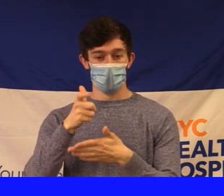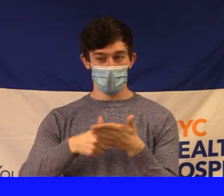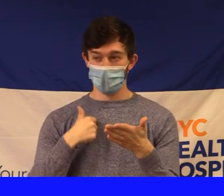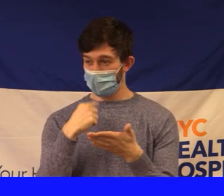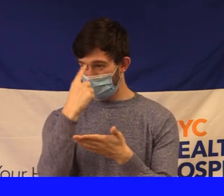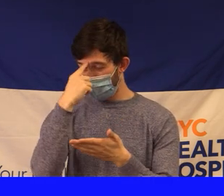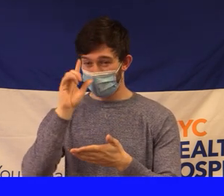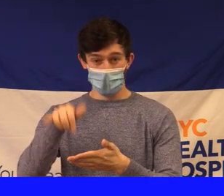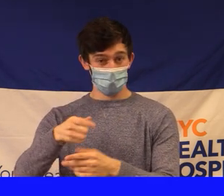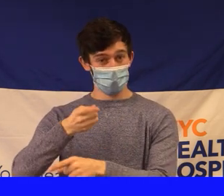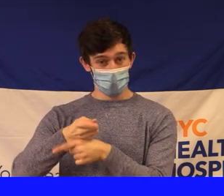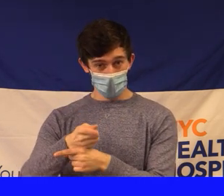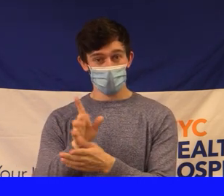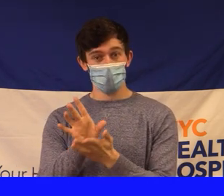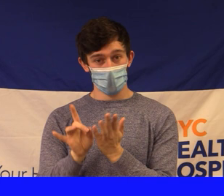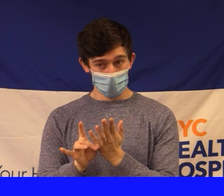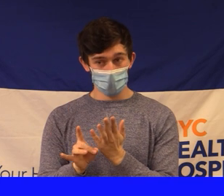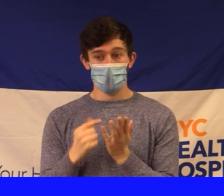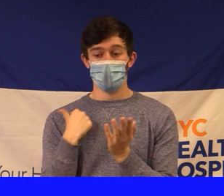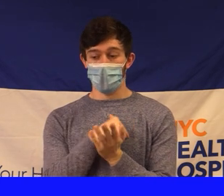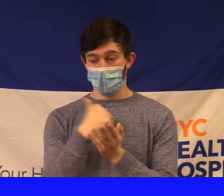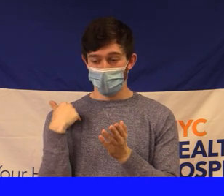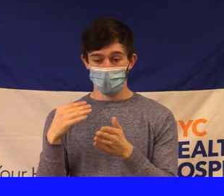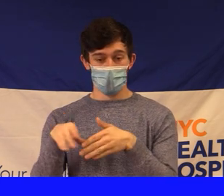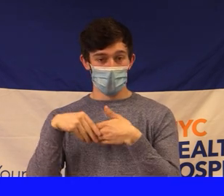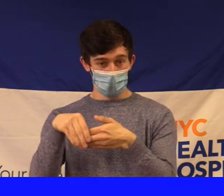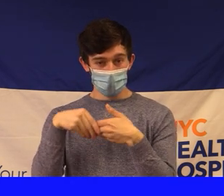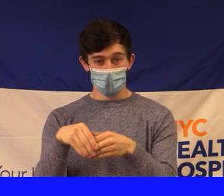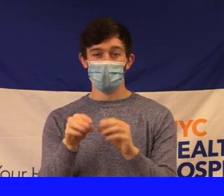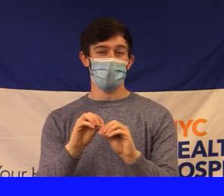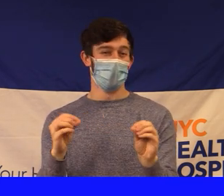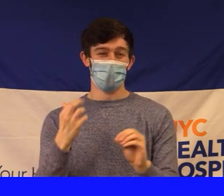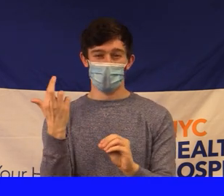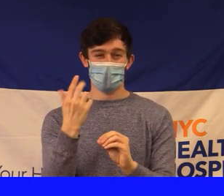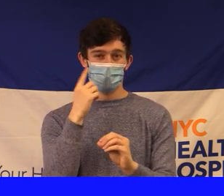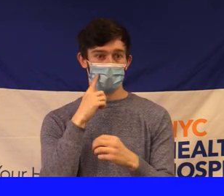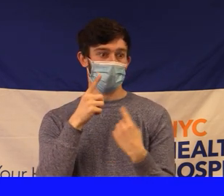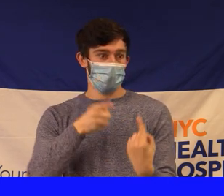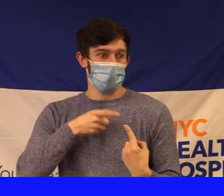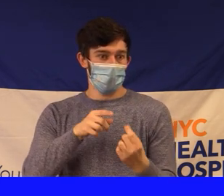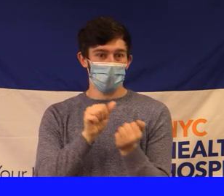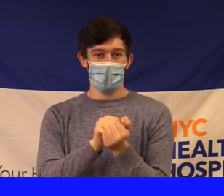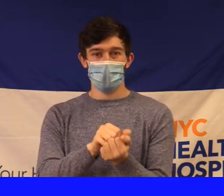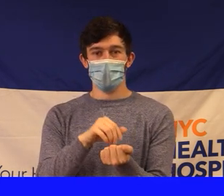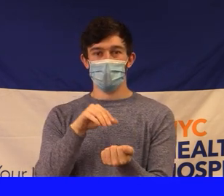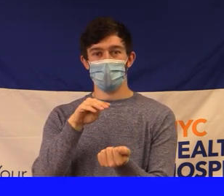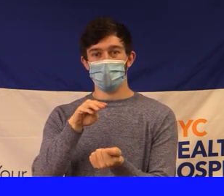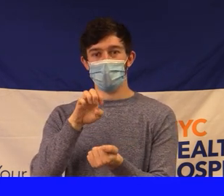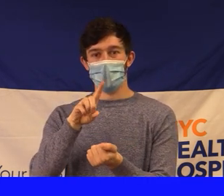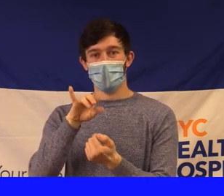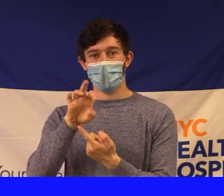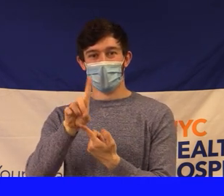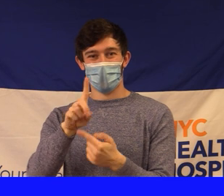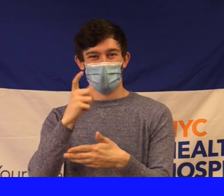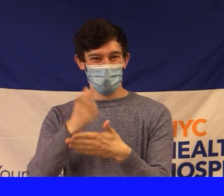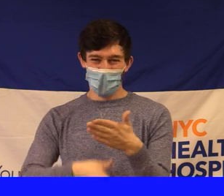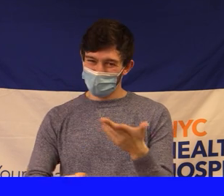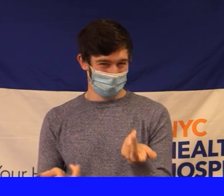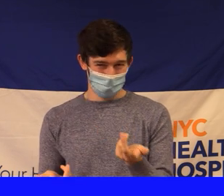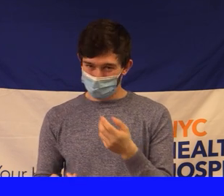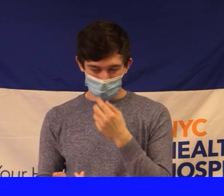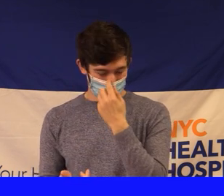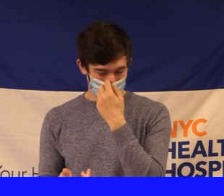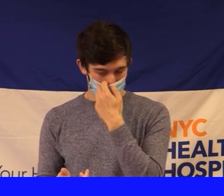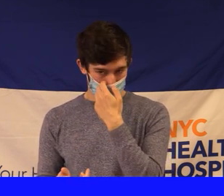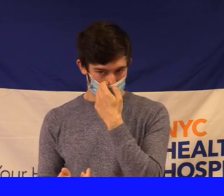that. We had the flexibility. There was no reason to struggle with Medicaid rates. And so